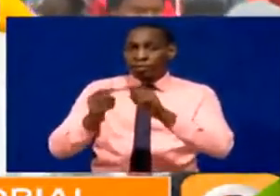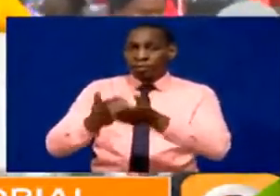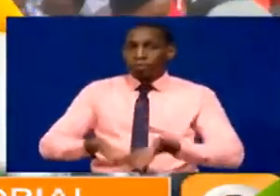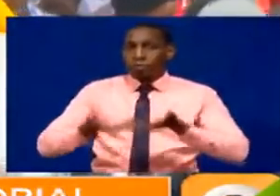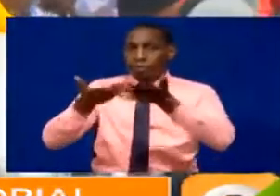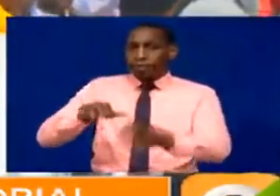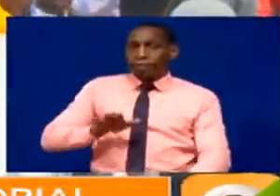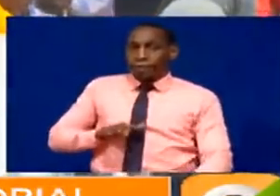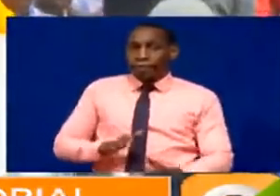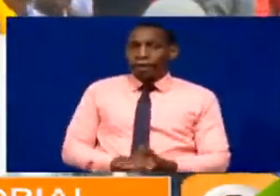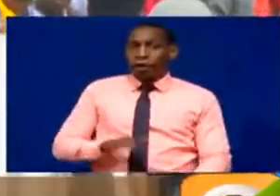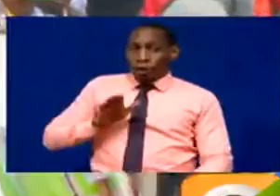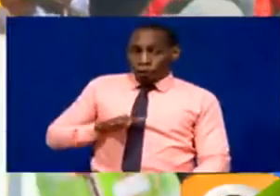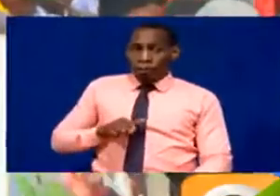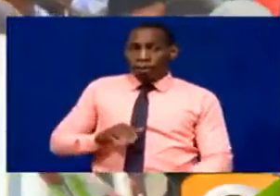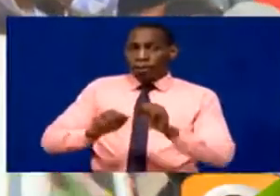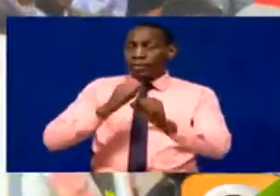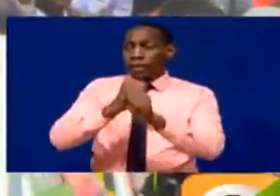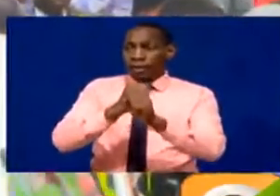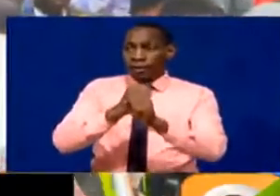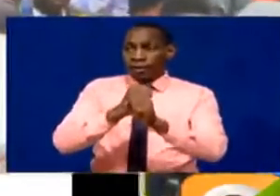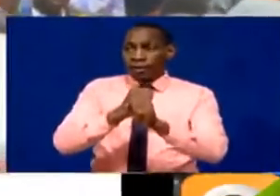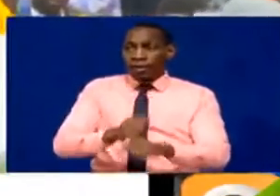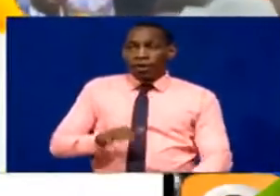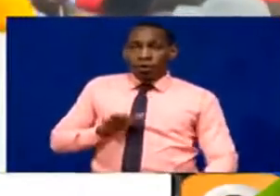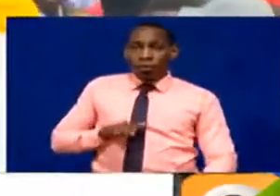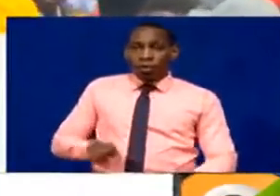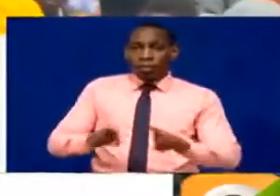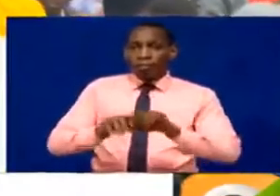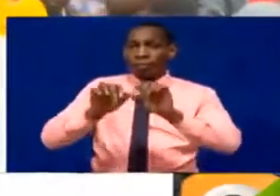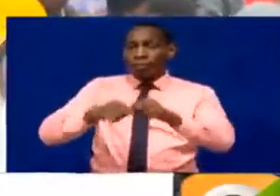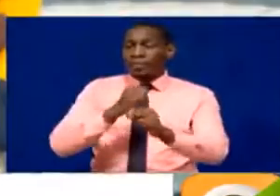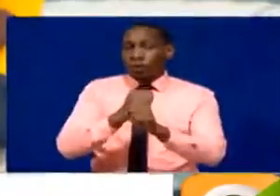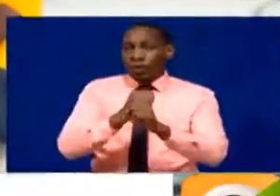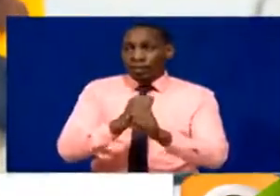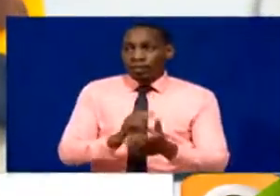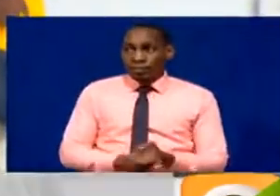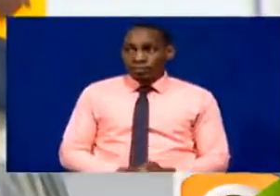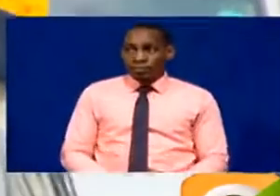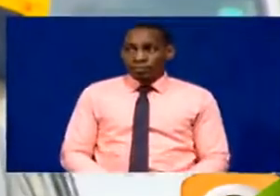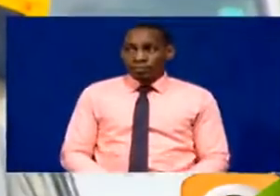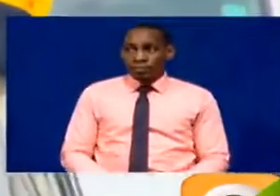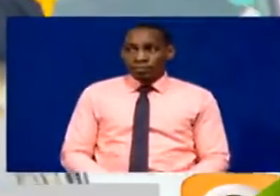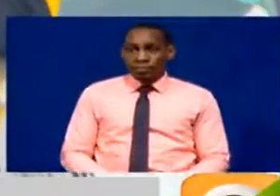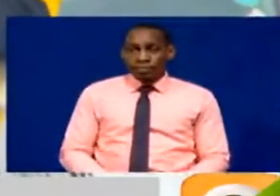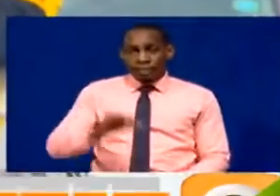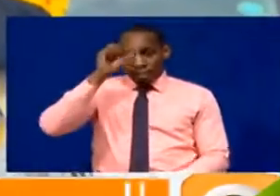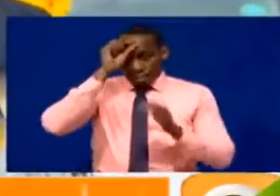tupatie mama. Mama atafanya kazi. Mama ataweza kazi. Avana